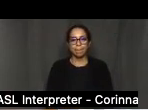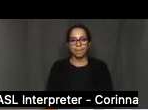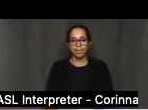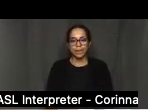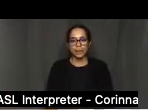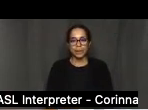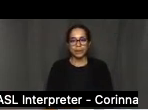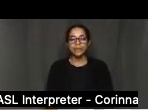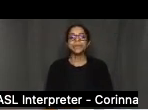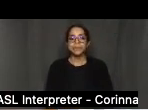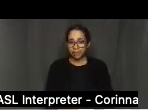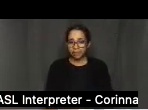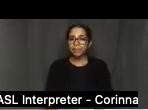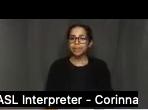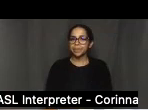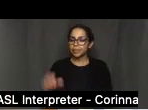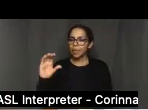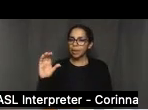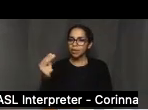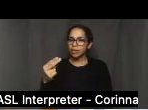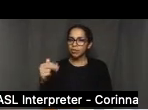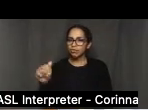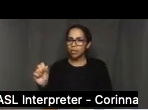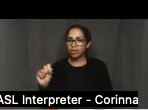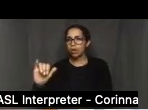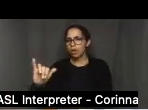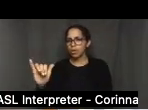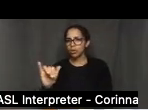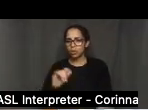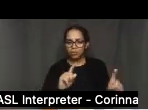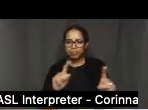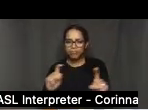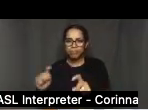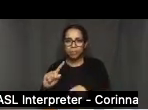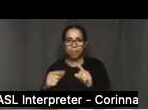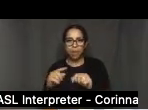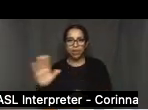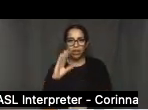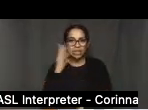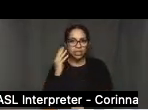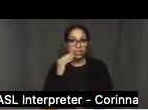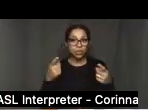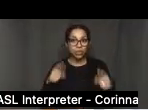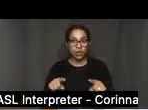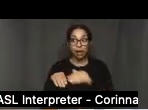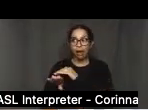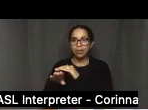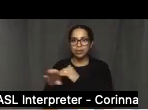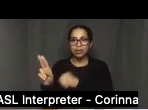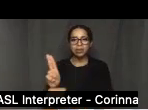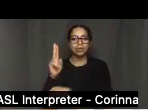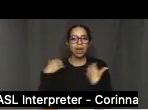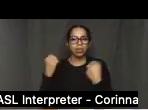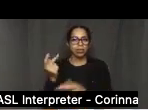The CHAS also asks about Coloradans' experiences when they're accessing care, and which gives us some